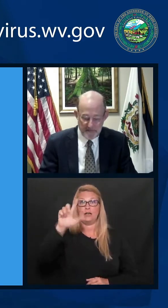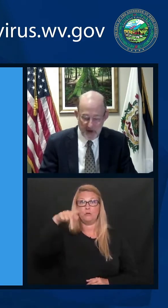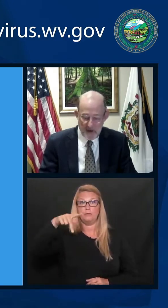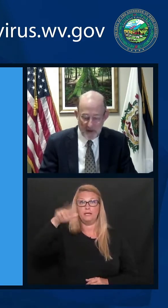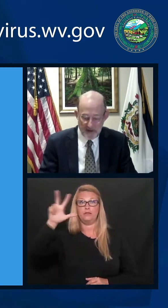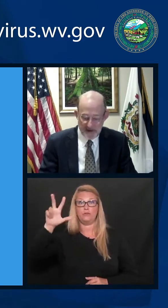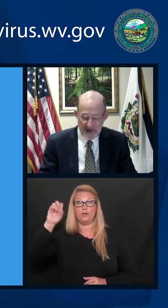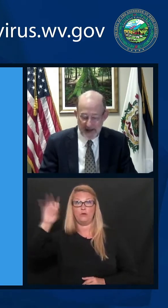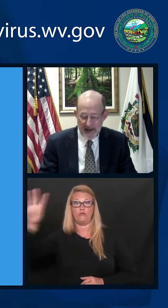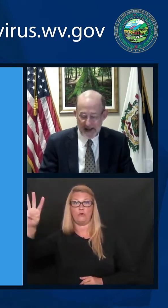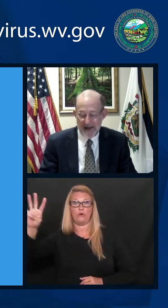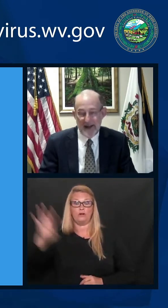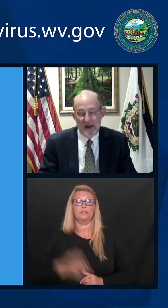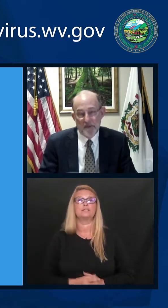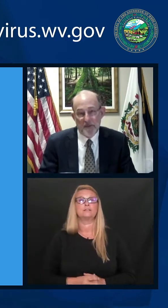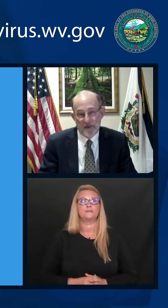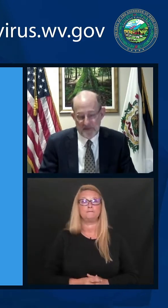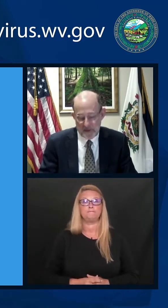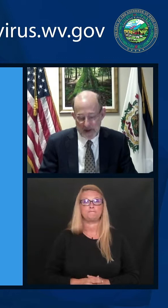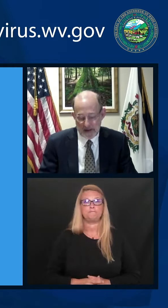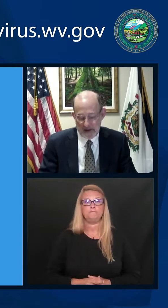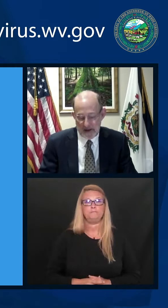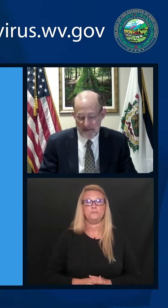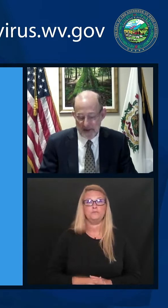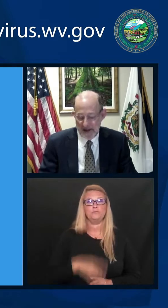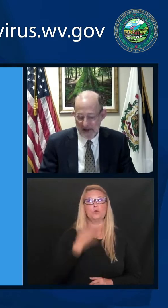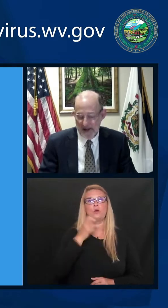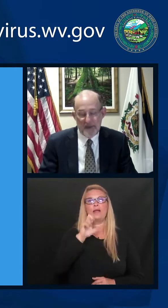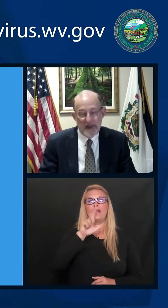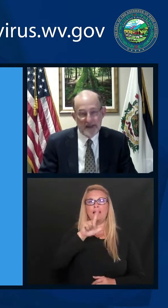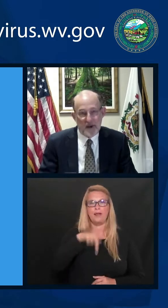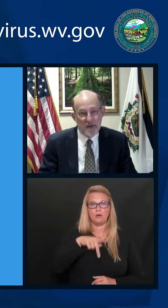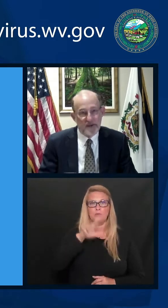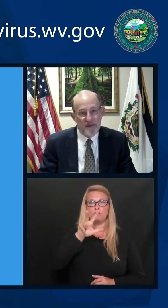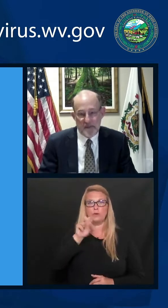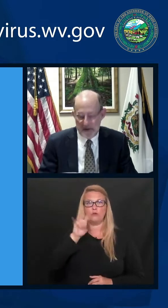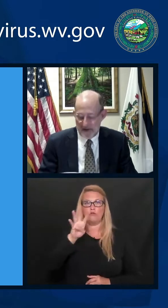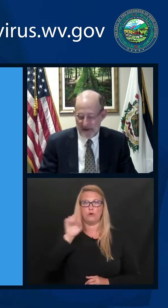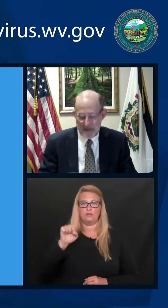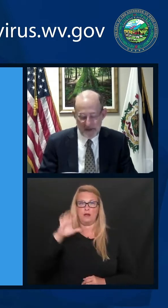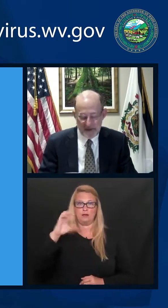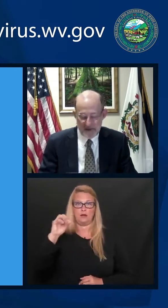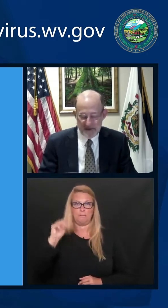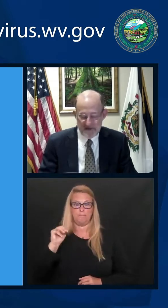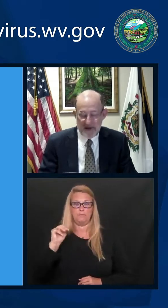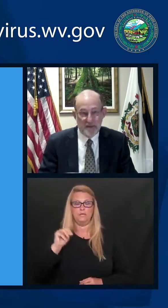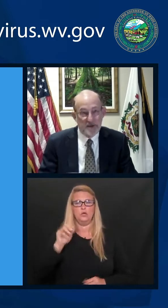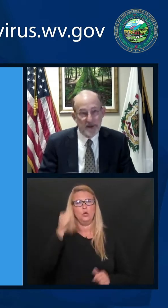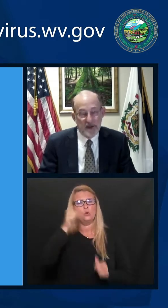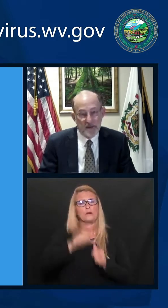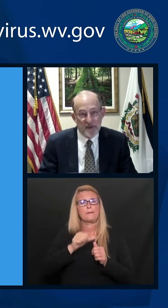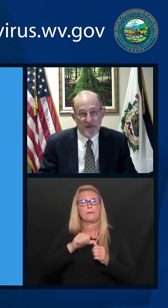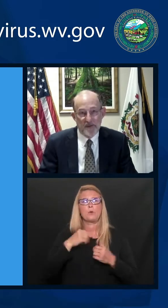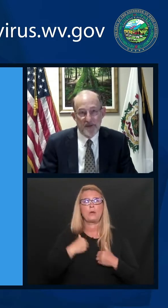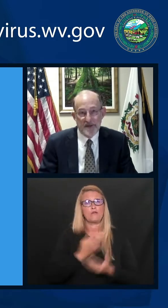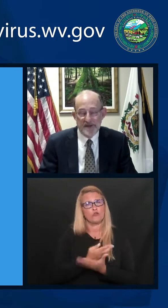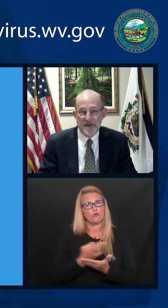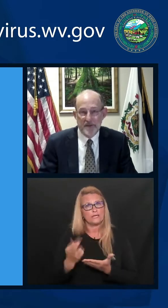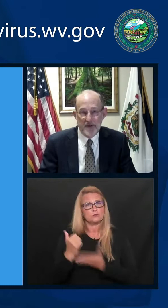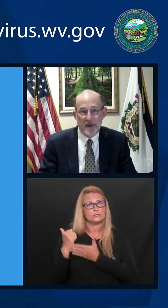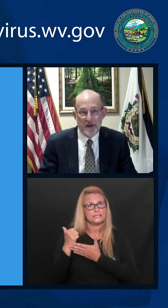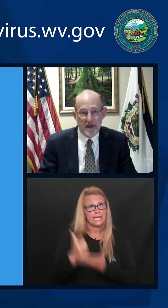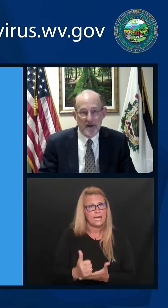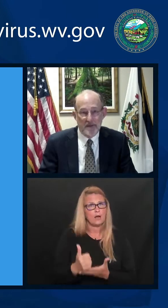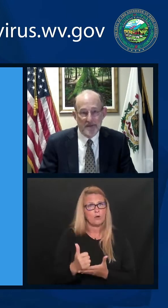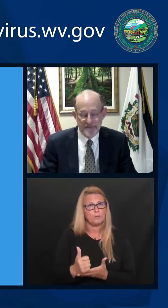1-877-HELP-304, or the chat line at help304.com. Please always remember that there are resources available to help you through this.